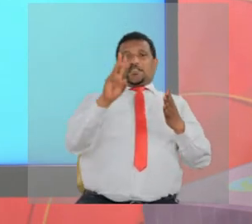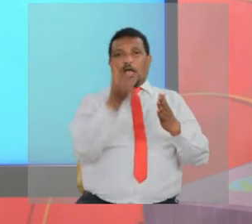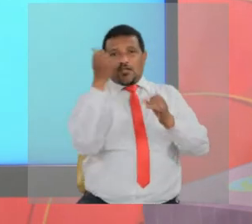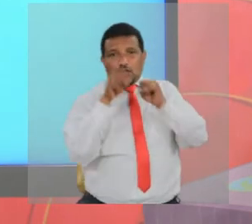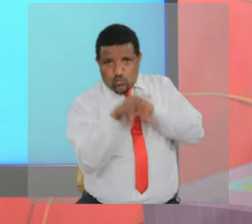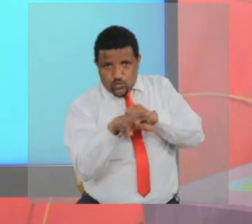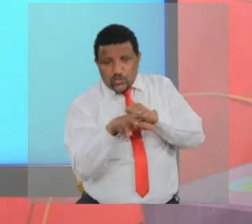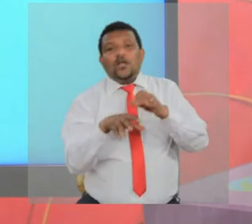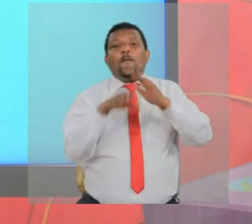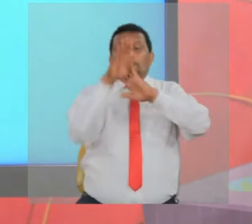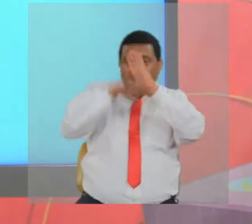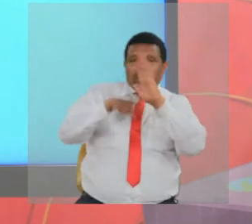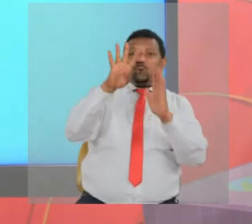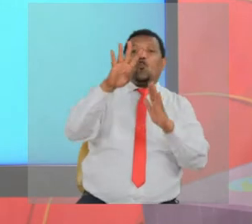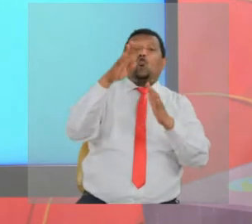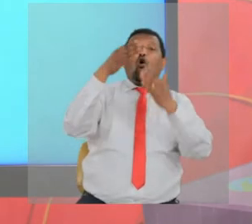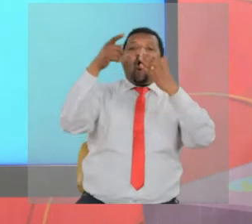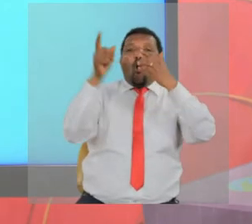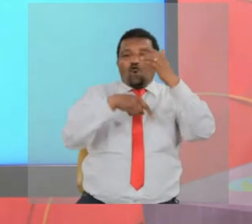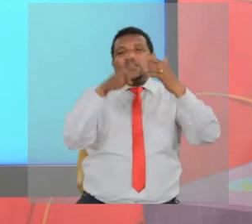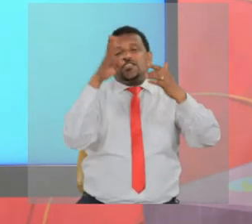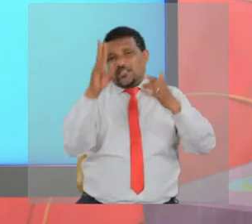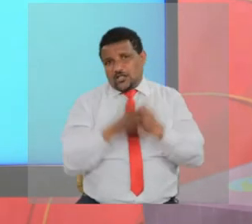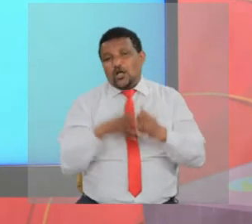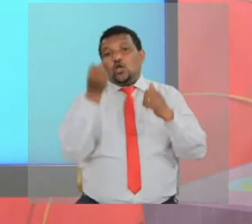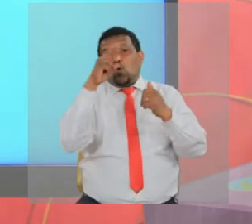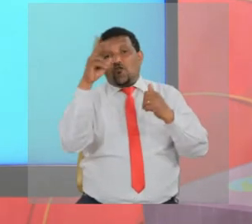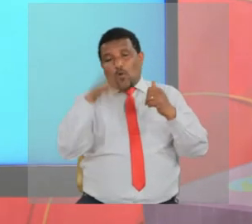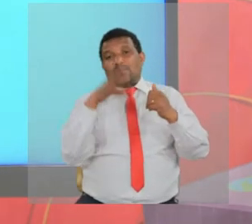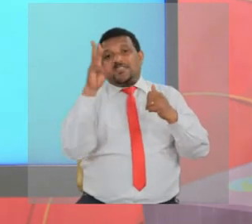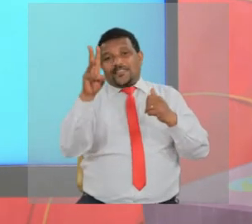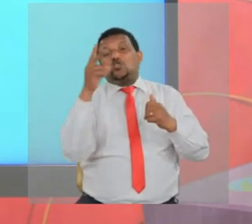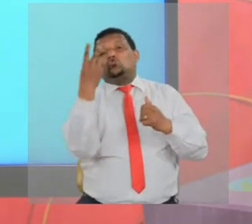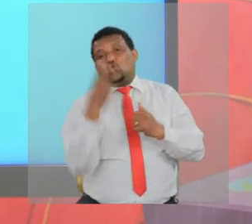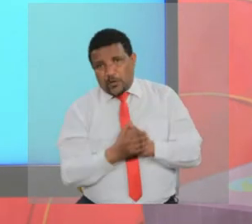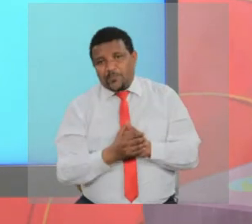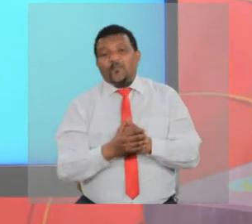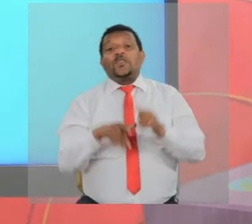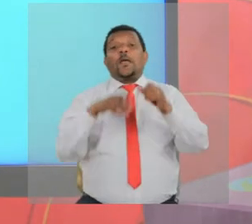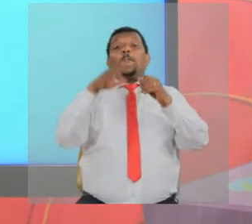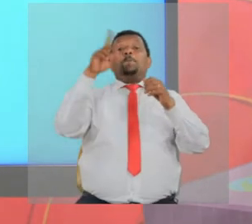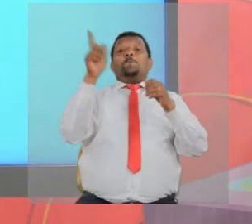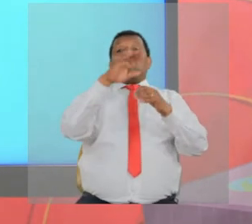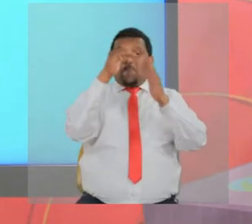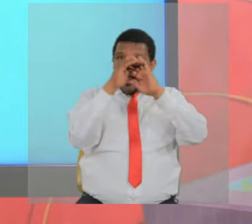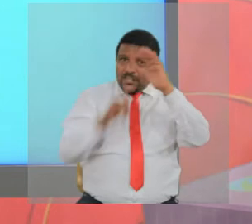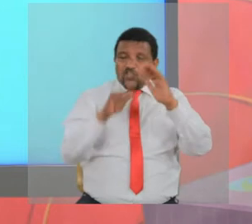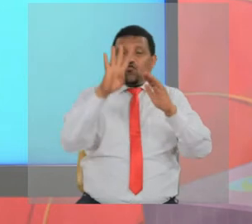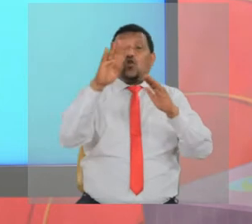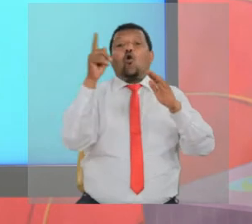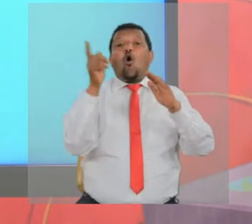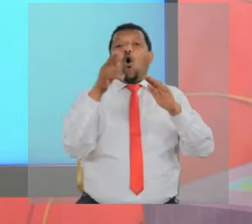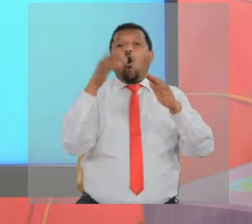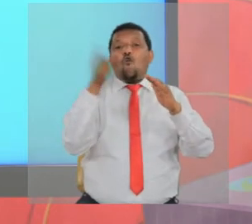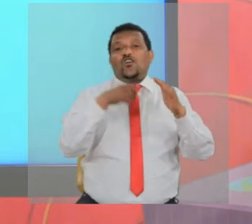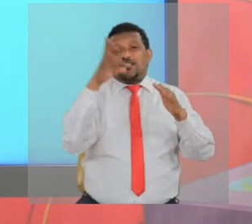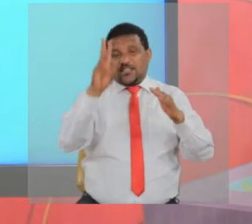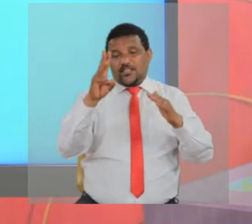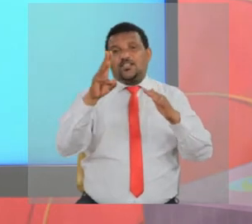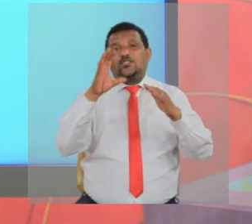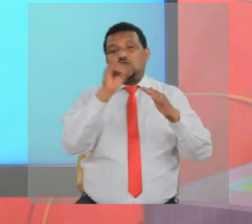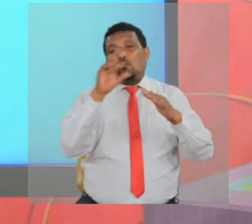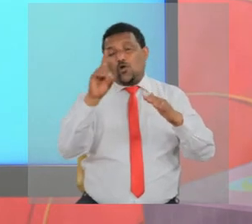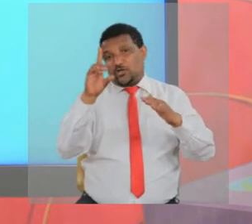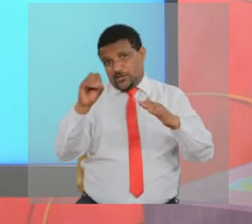root is minus 4 over 6. 12 over 6 is 2, and minus 4 over 6 is 0.66. Just leave the